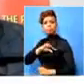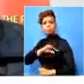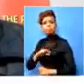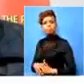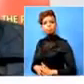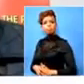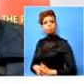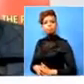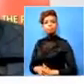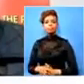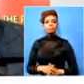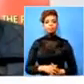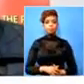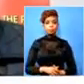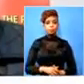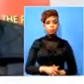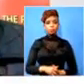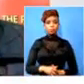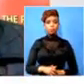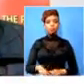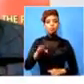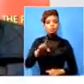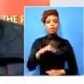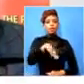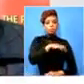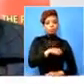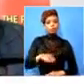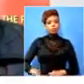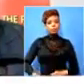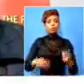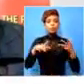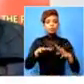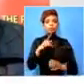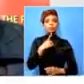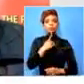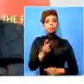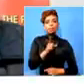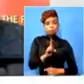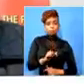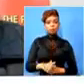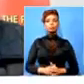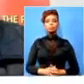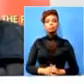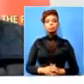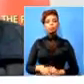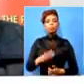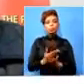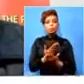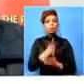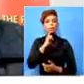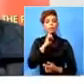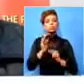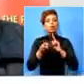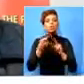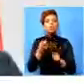The president has signed a proclamation for the use of the evidence gathered from the Commission of Inquiry on State